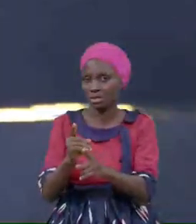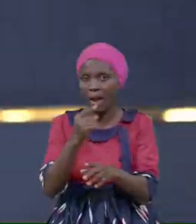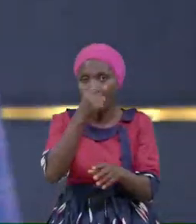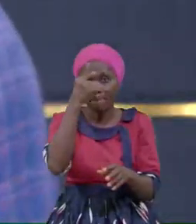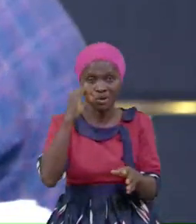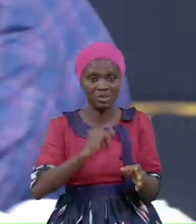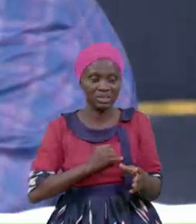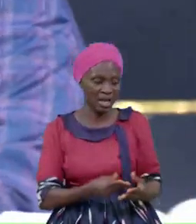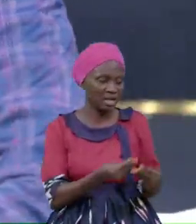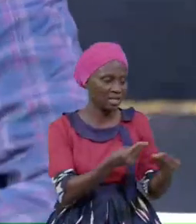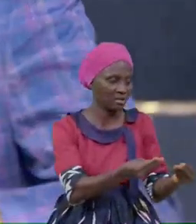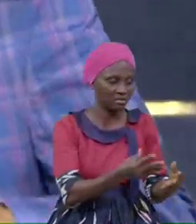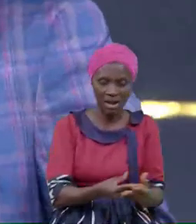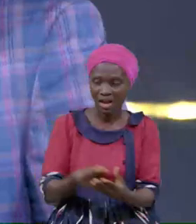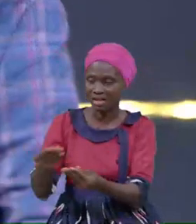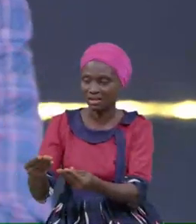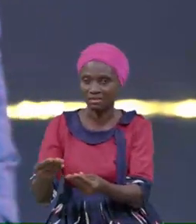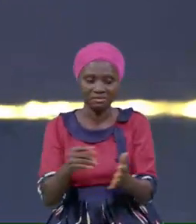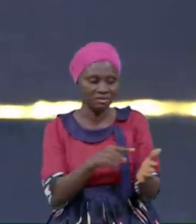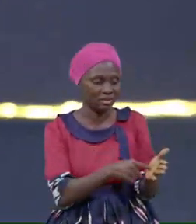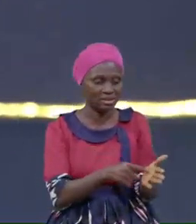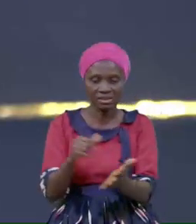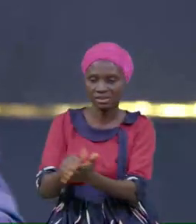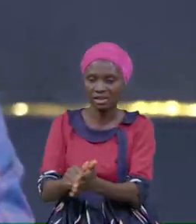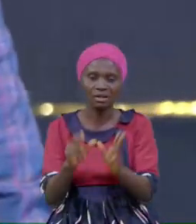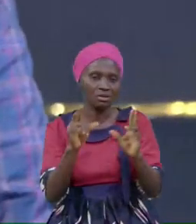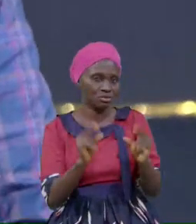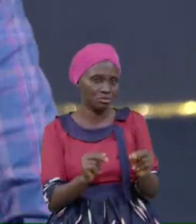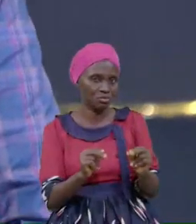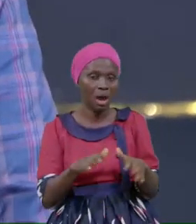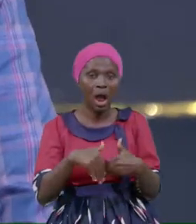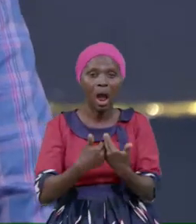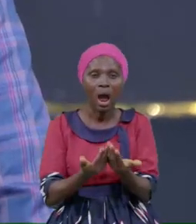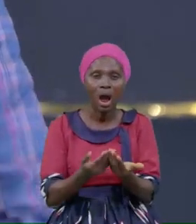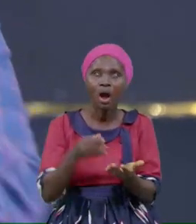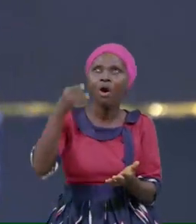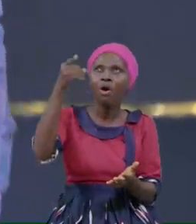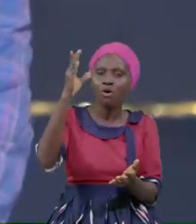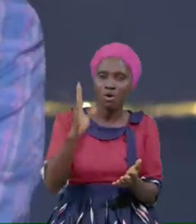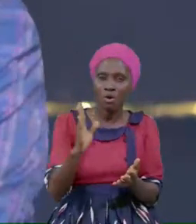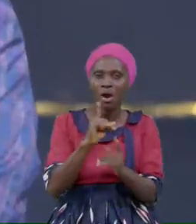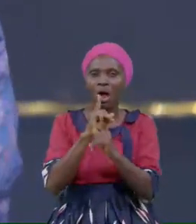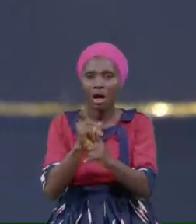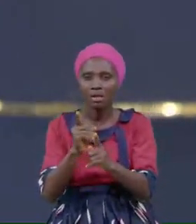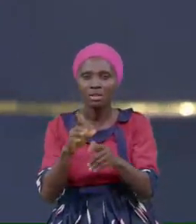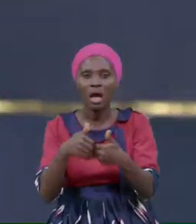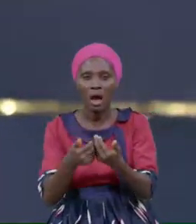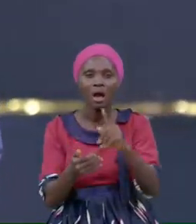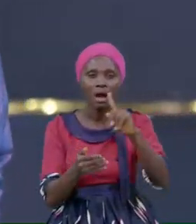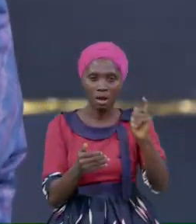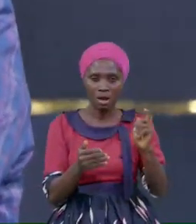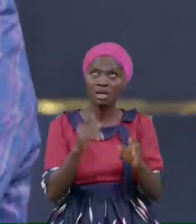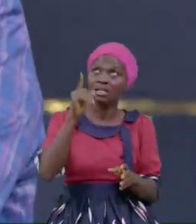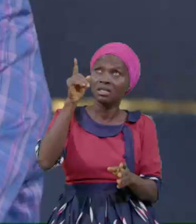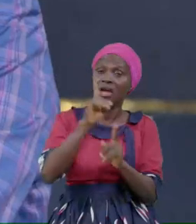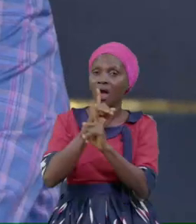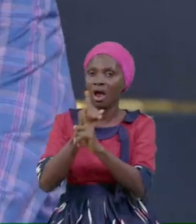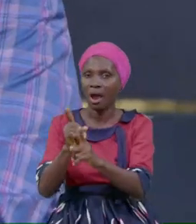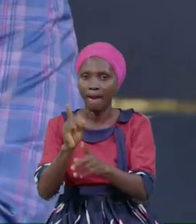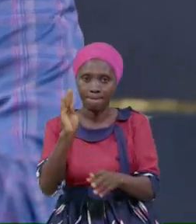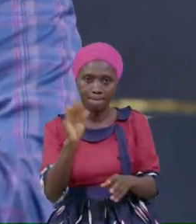this or that. How does God respond? He responds by